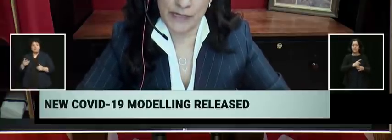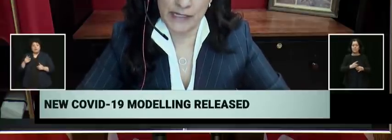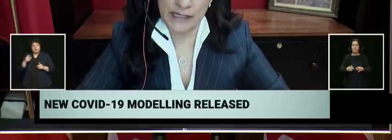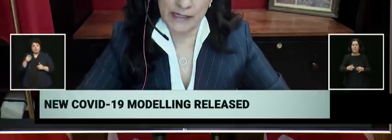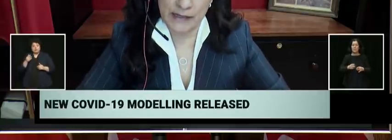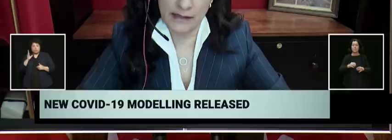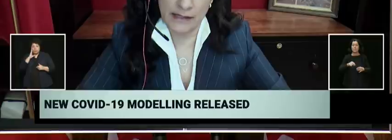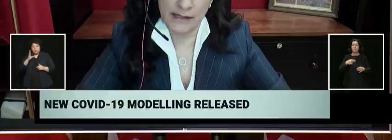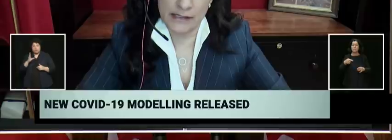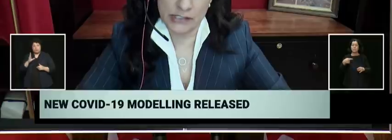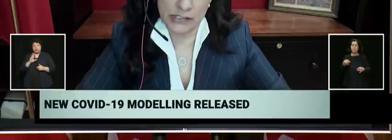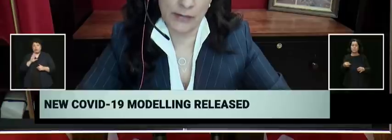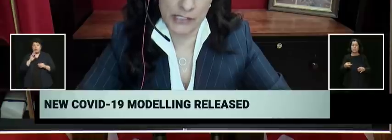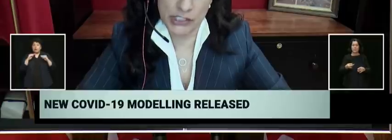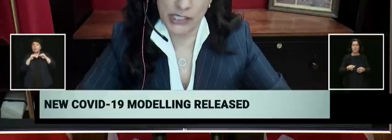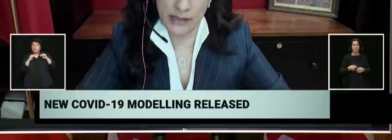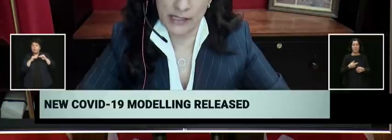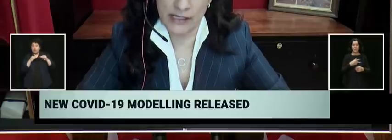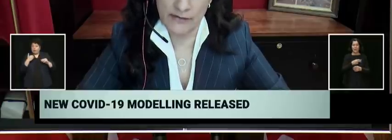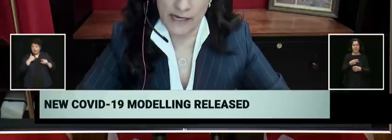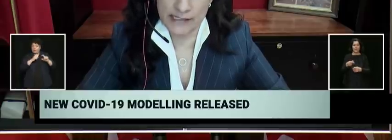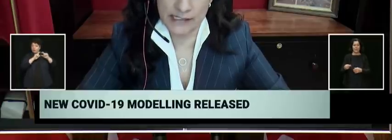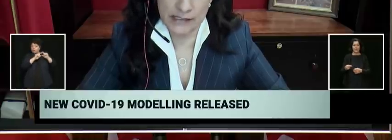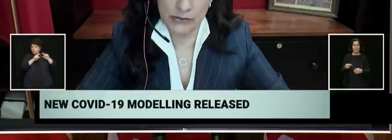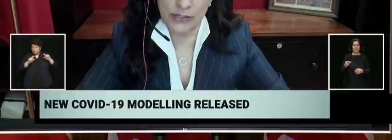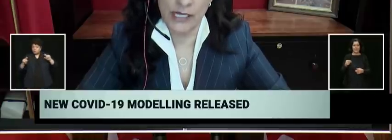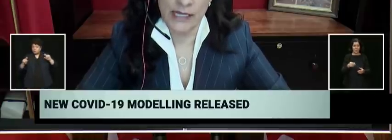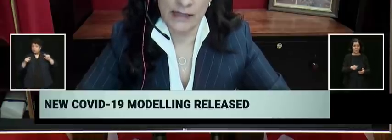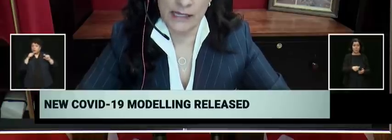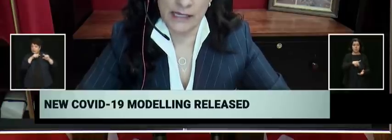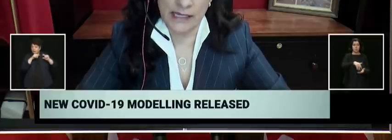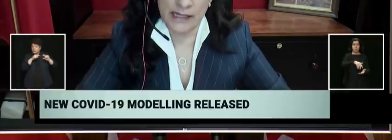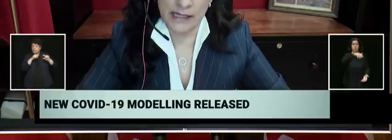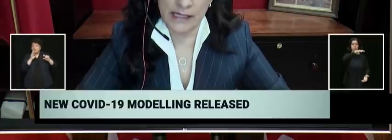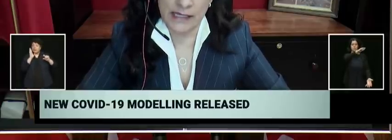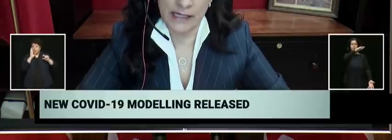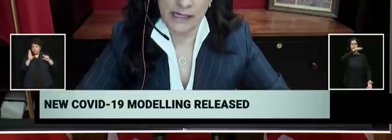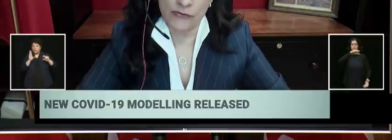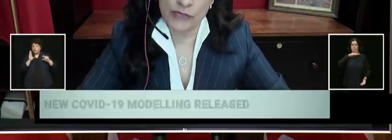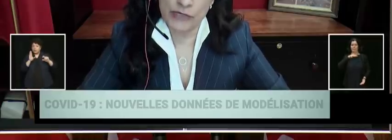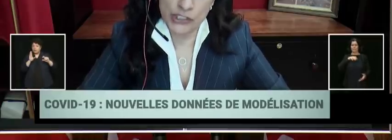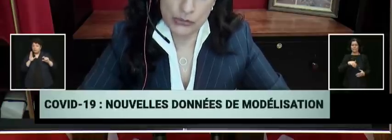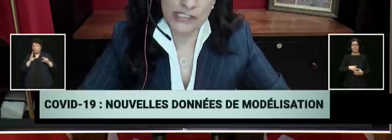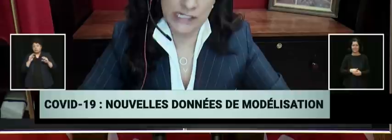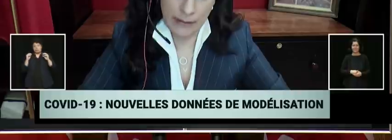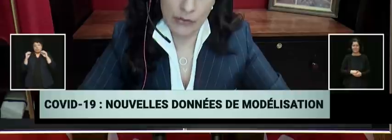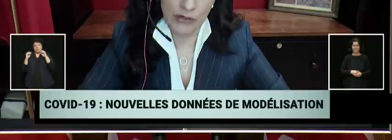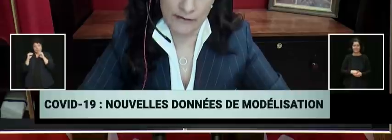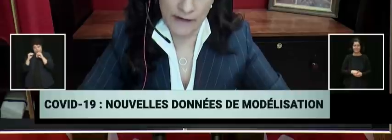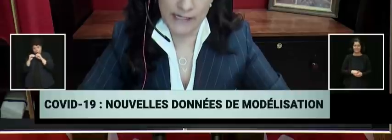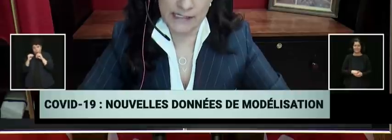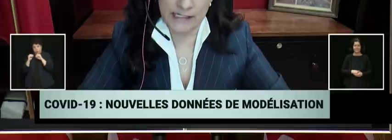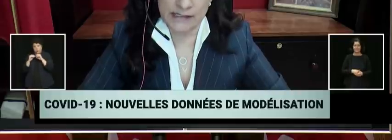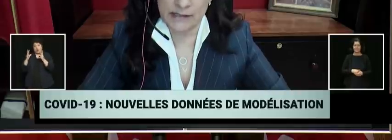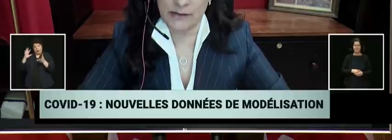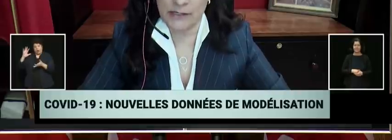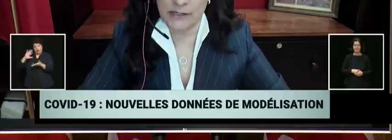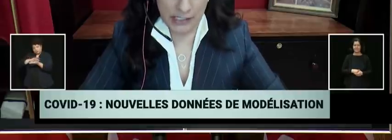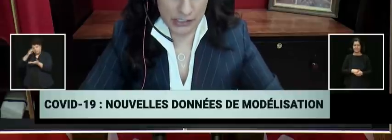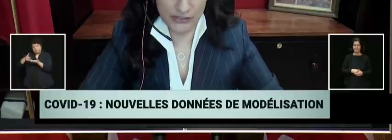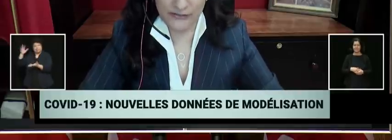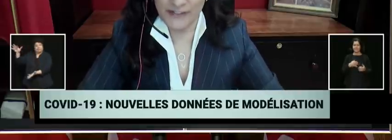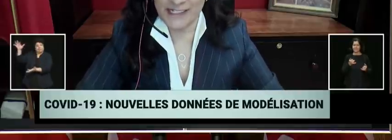stoppage in the vaccines or the reduced number of vaccines.